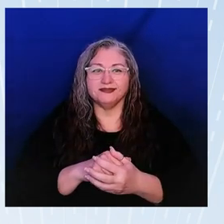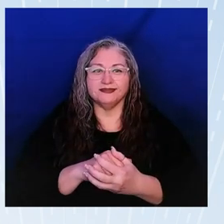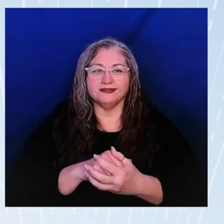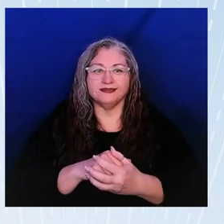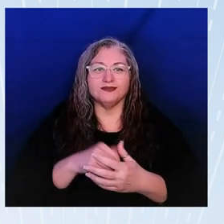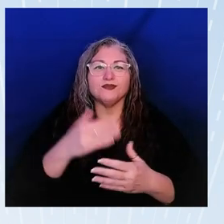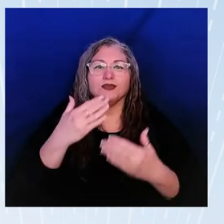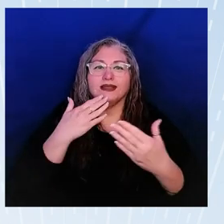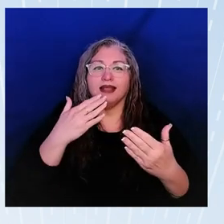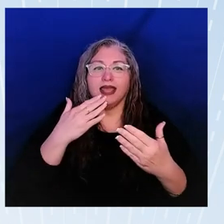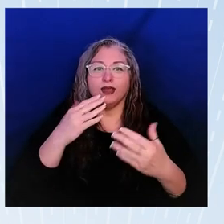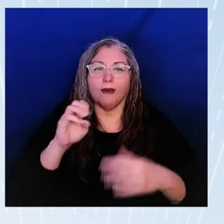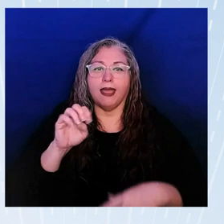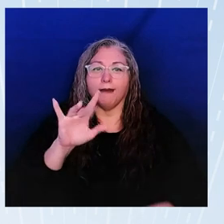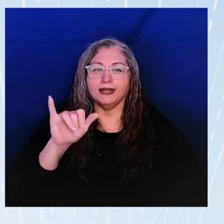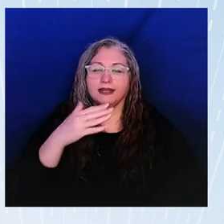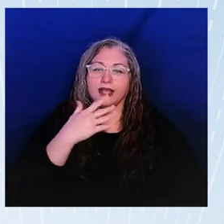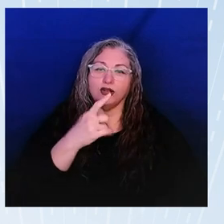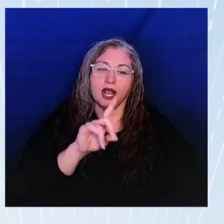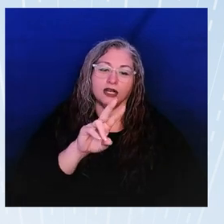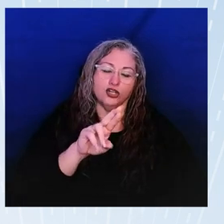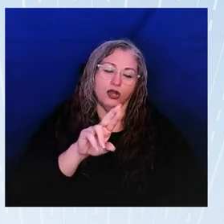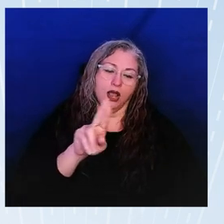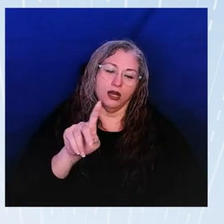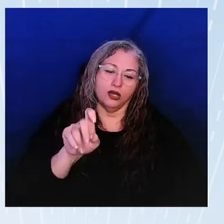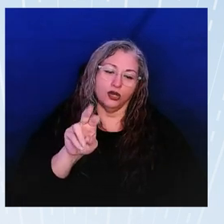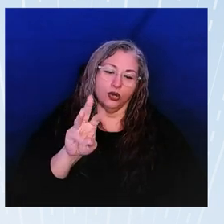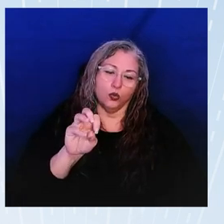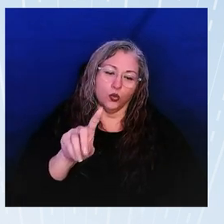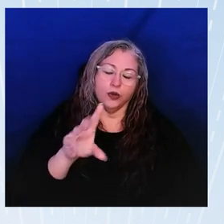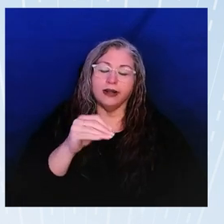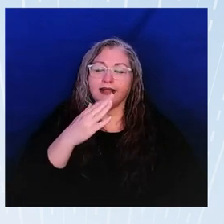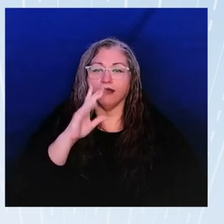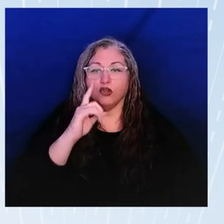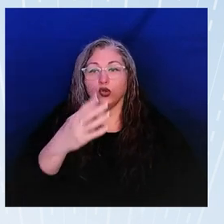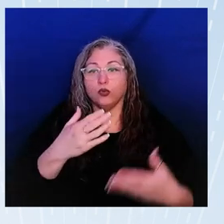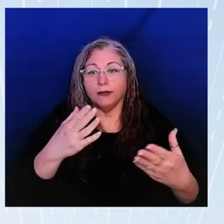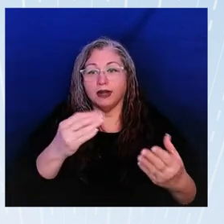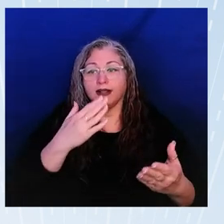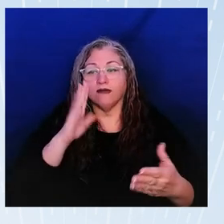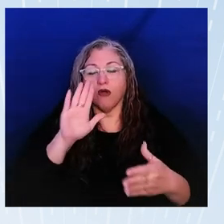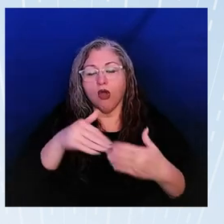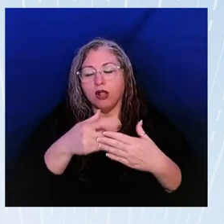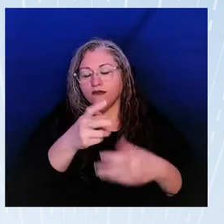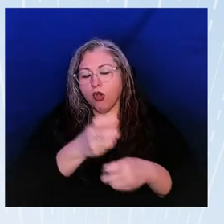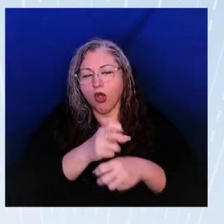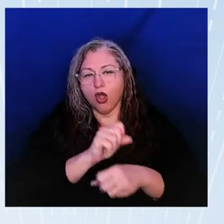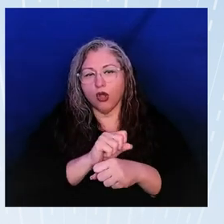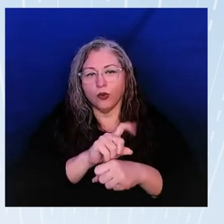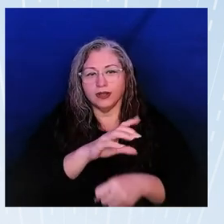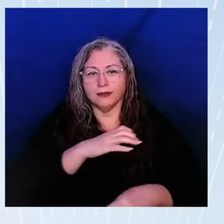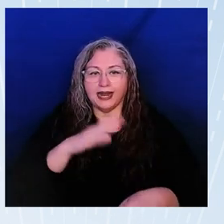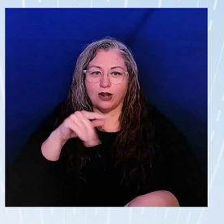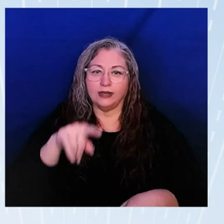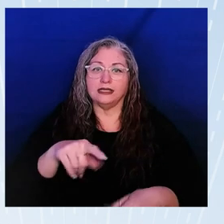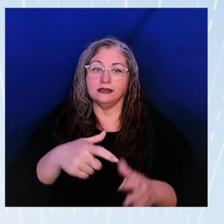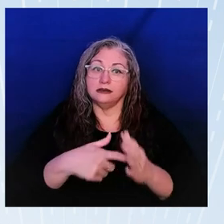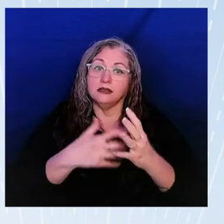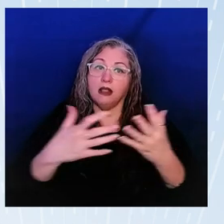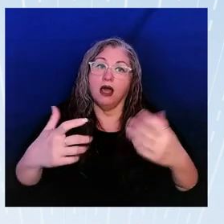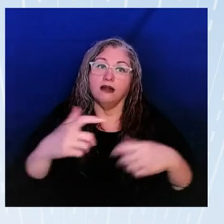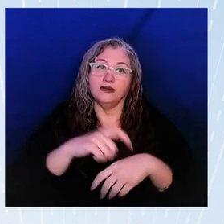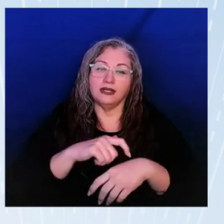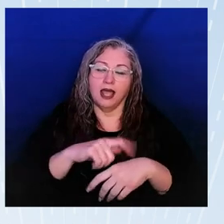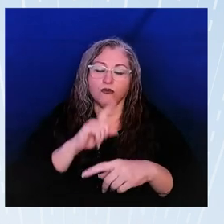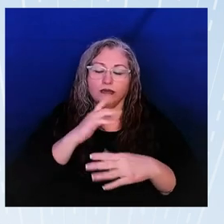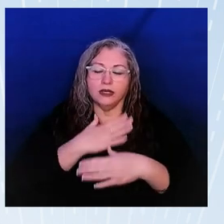Thank you, Emily. Thank you, Dr. Underwood. Thank you for the recommendation, and thank you for all the hard work in the committee. I know this took a lot of time, and really